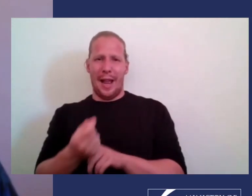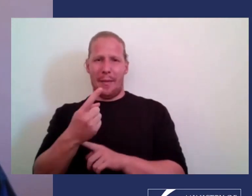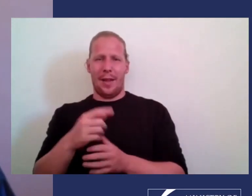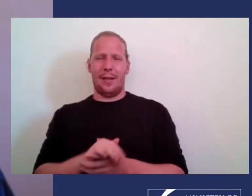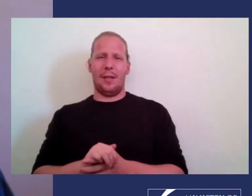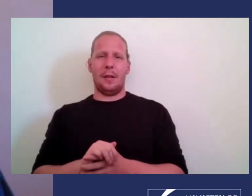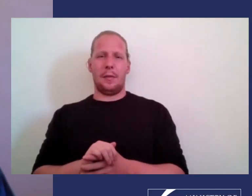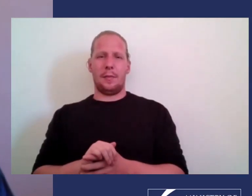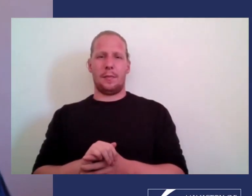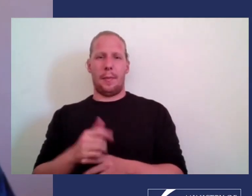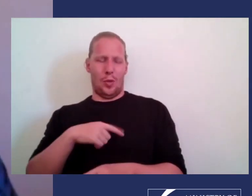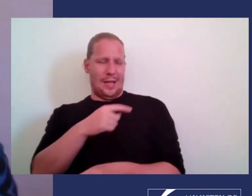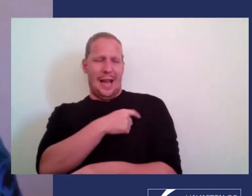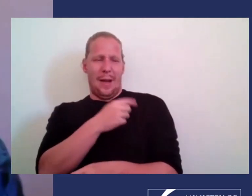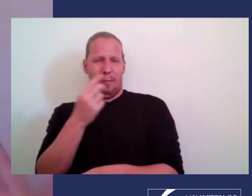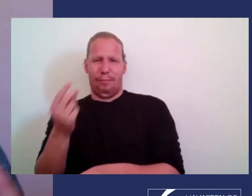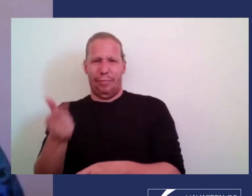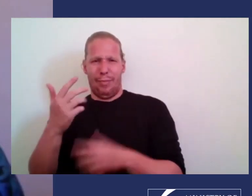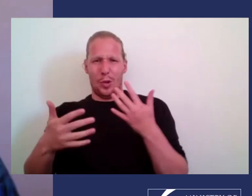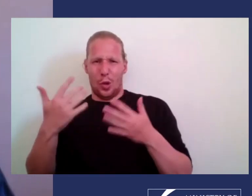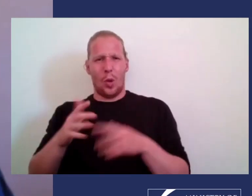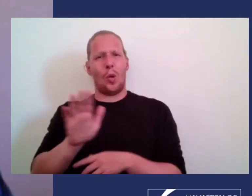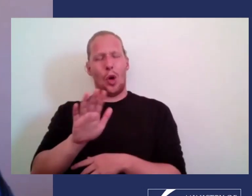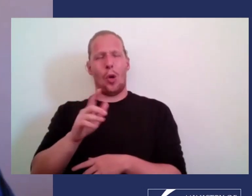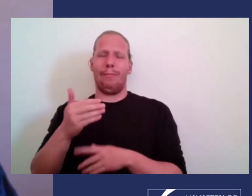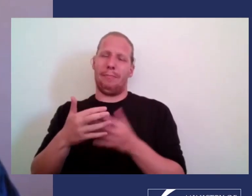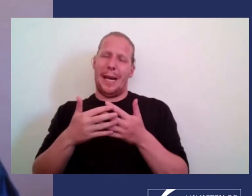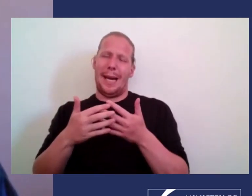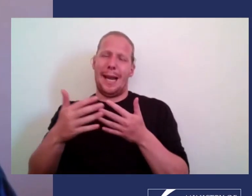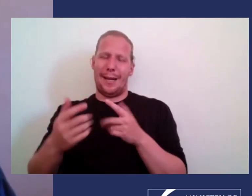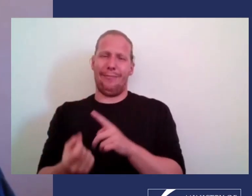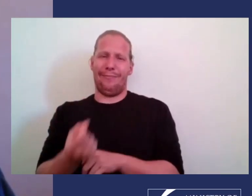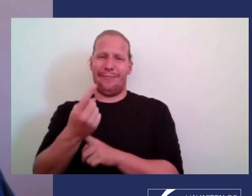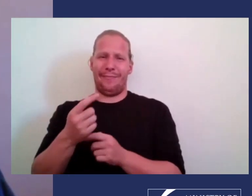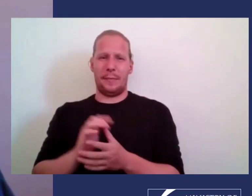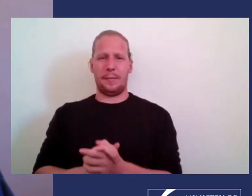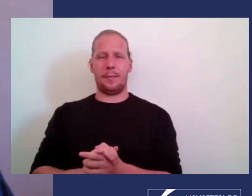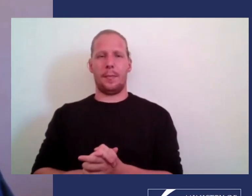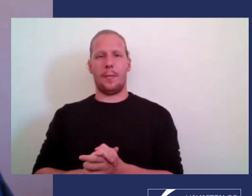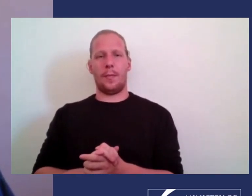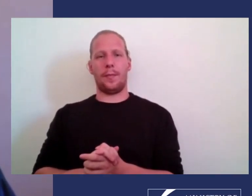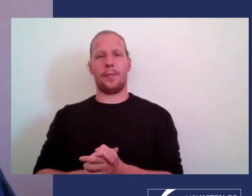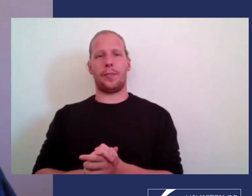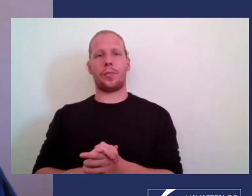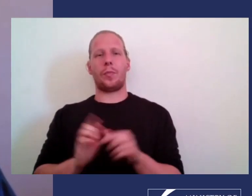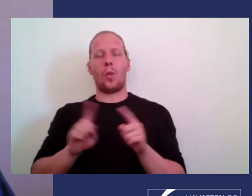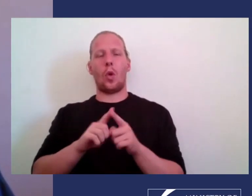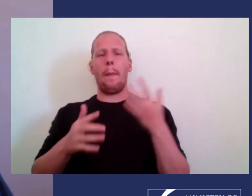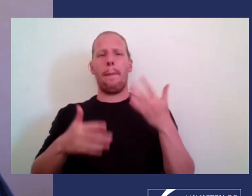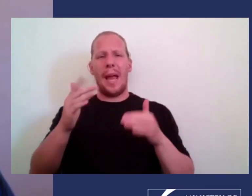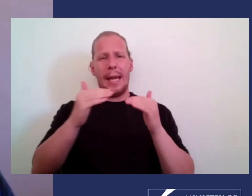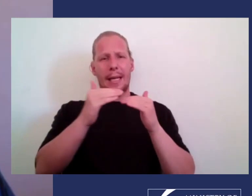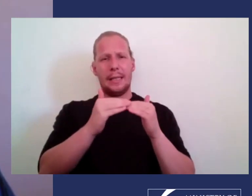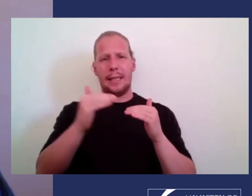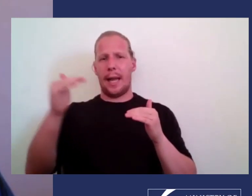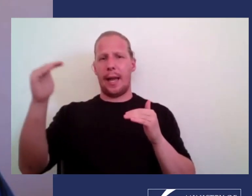to be that sore straight away. It's often a bit later. We also used a pain scale with, so I took my daughter and my